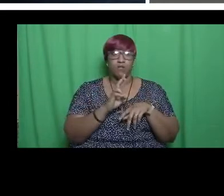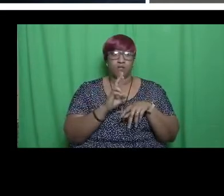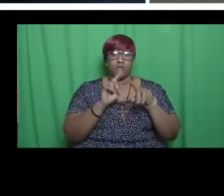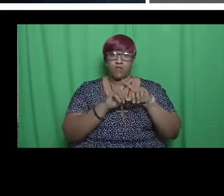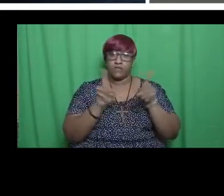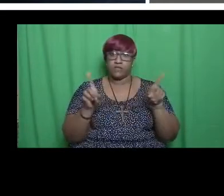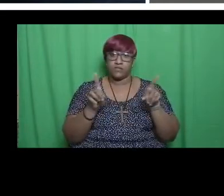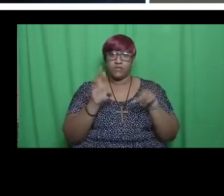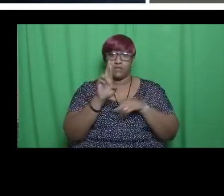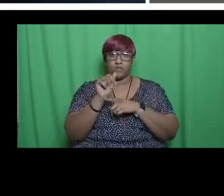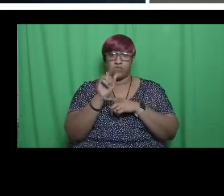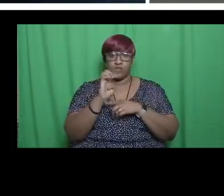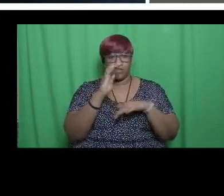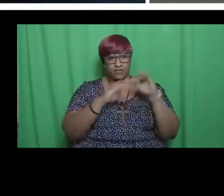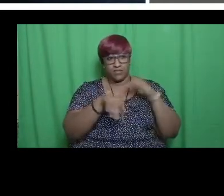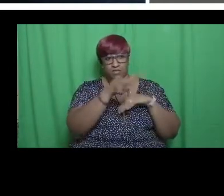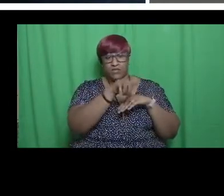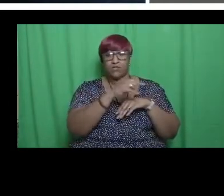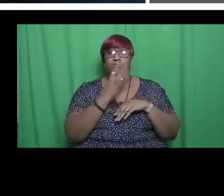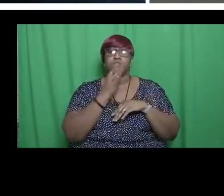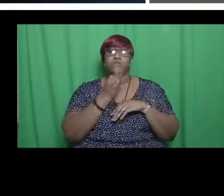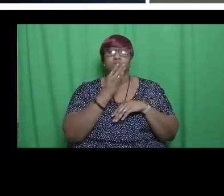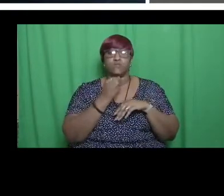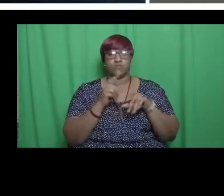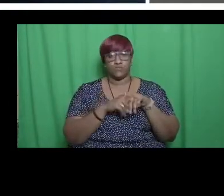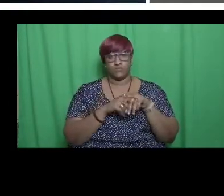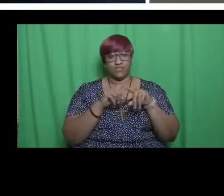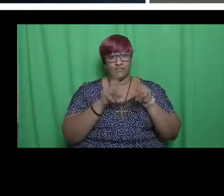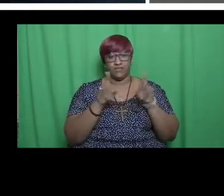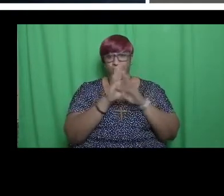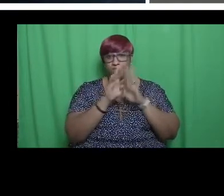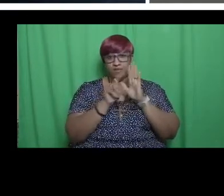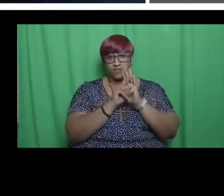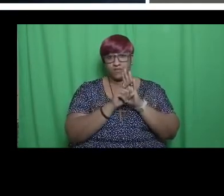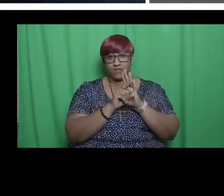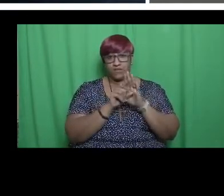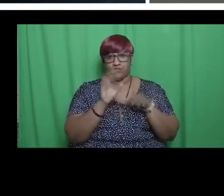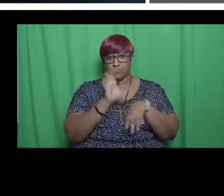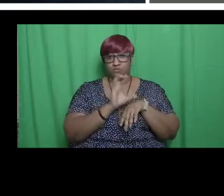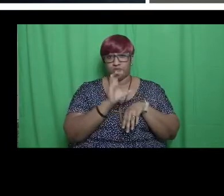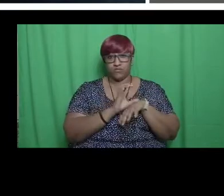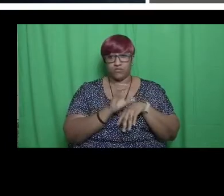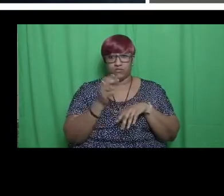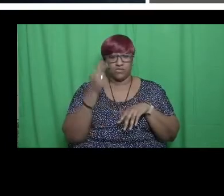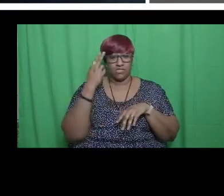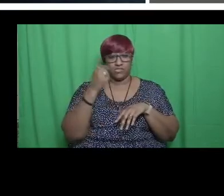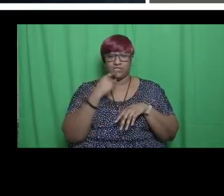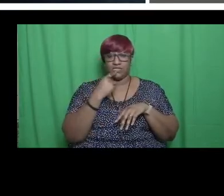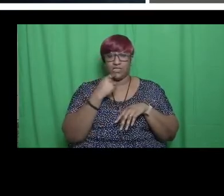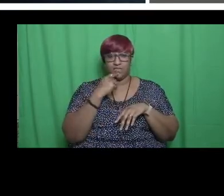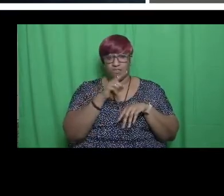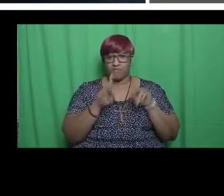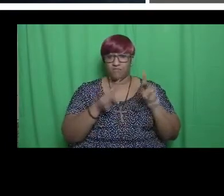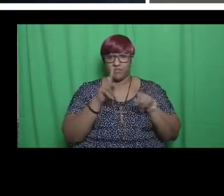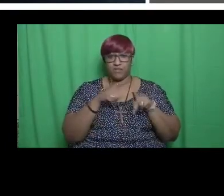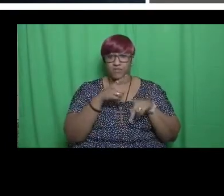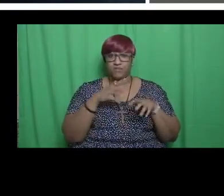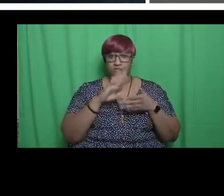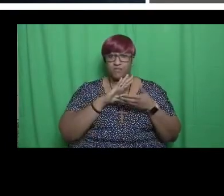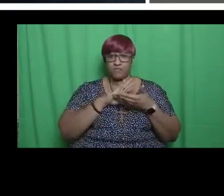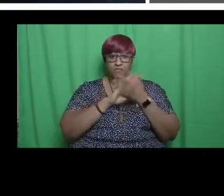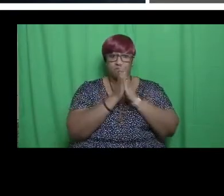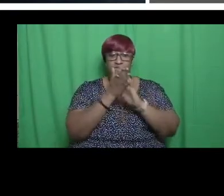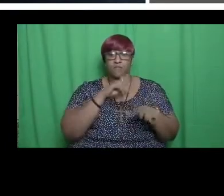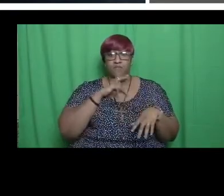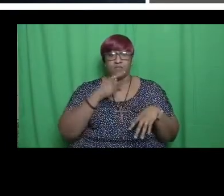different race than you Jews and a different religion. When he said that, it was on. Because they